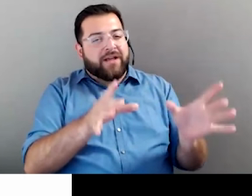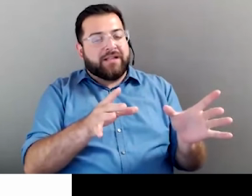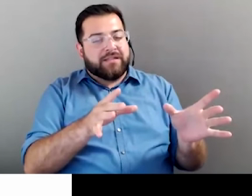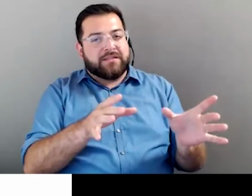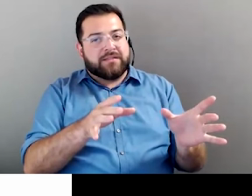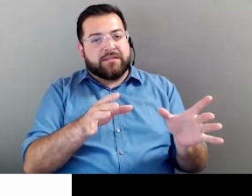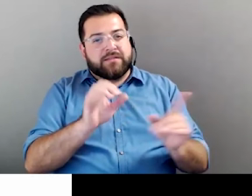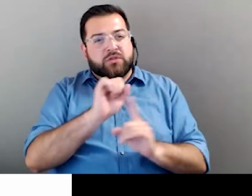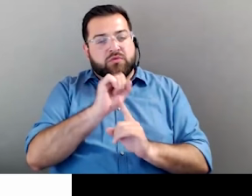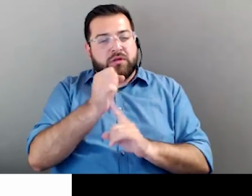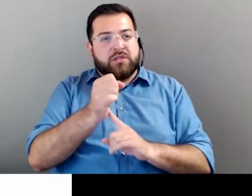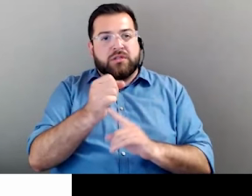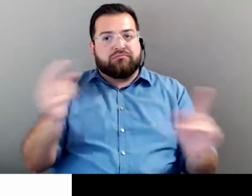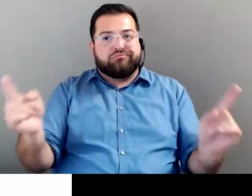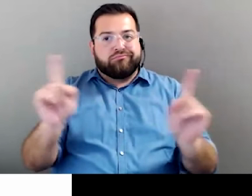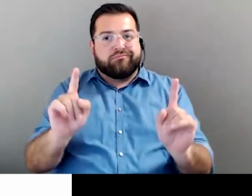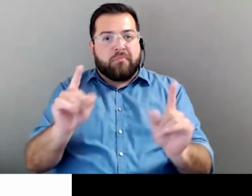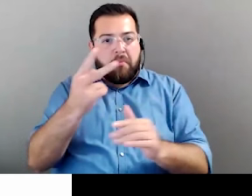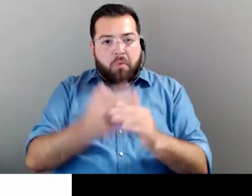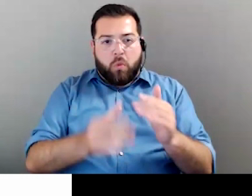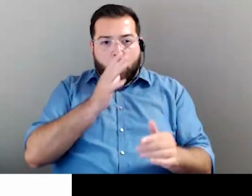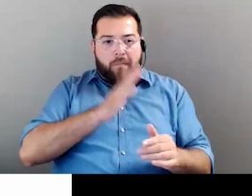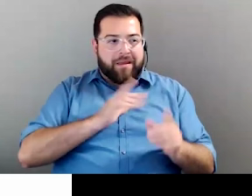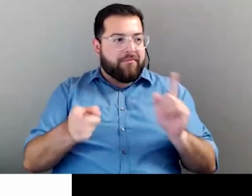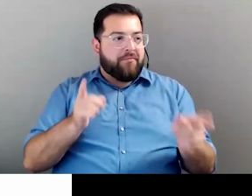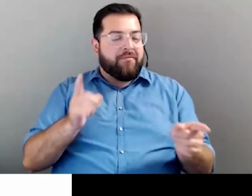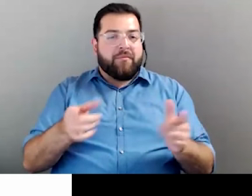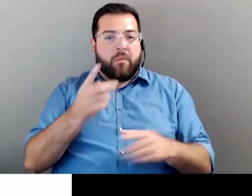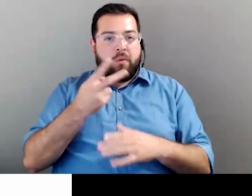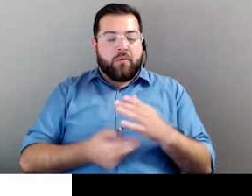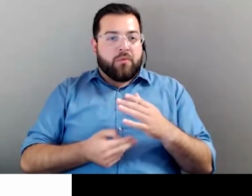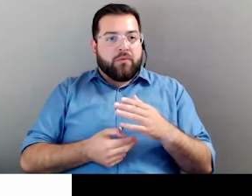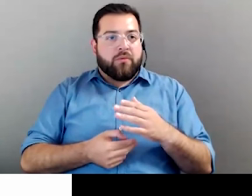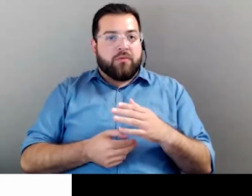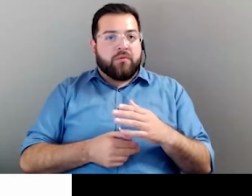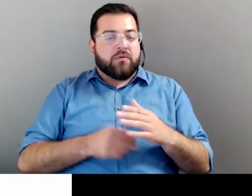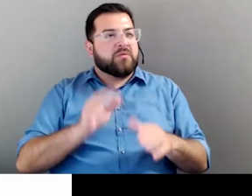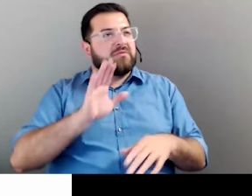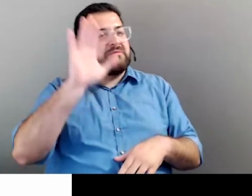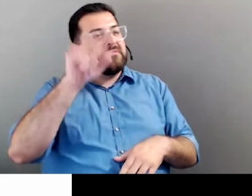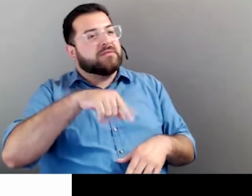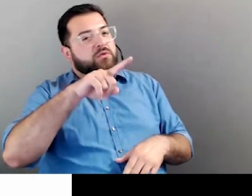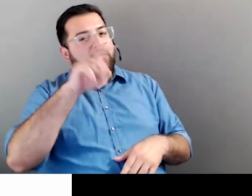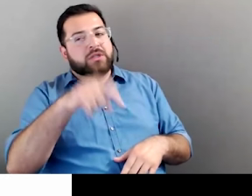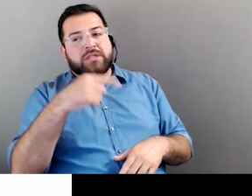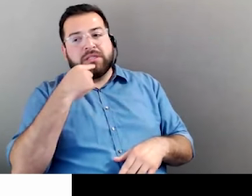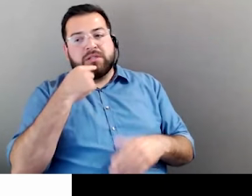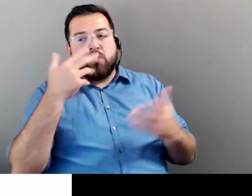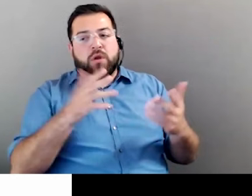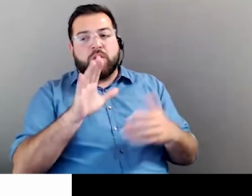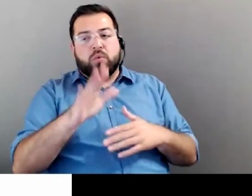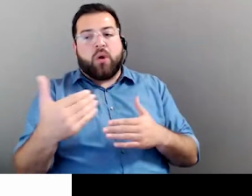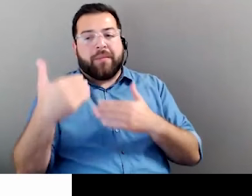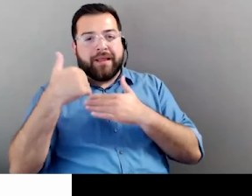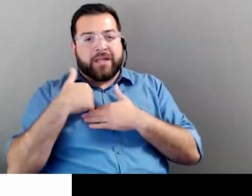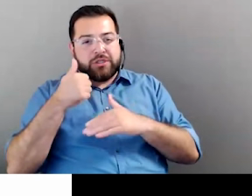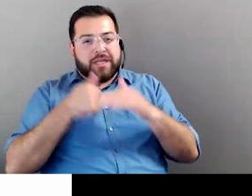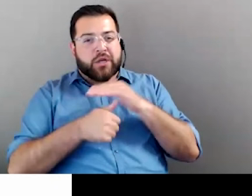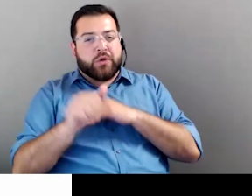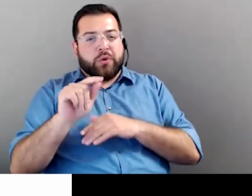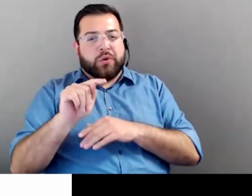two women. So. When, on this question down here, it says, what are your obligations under Title